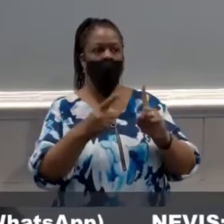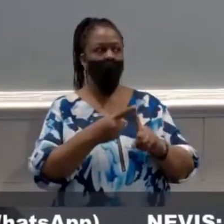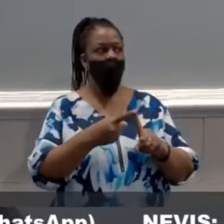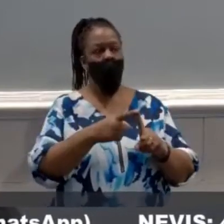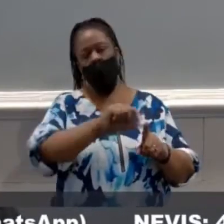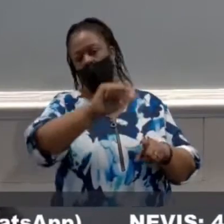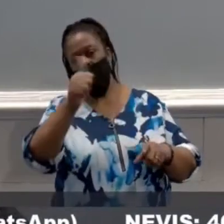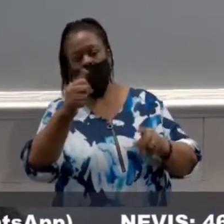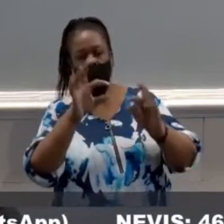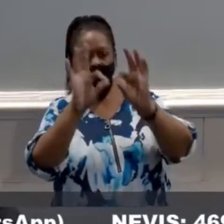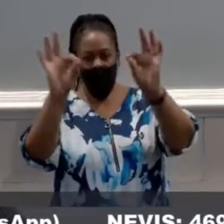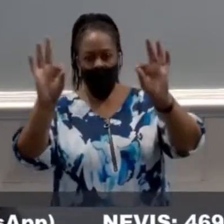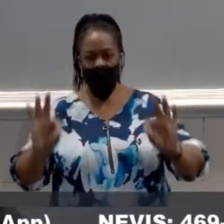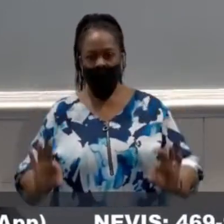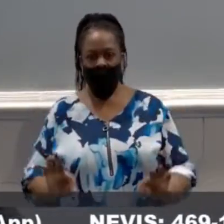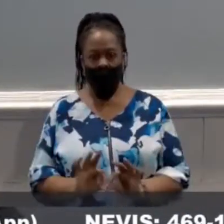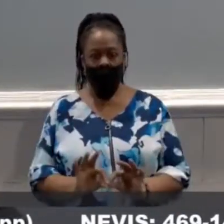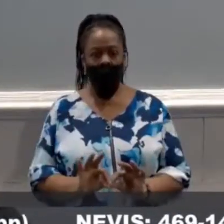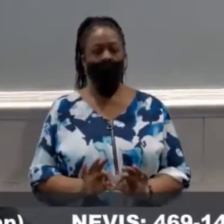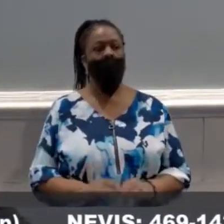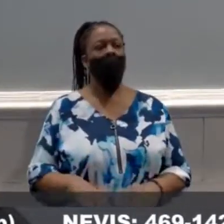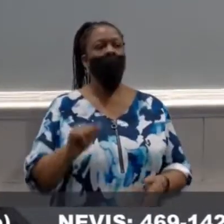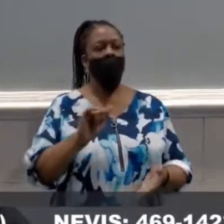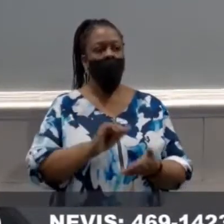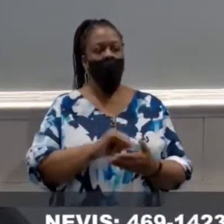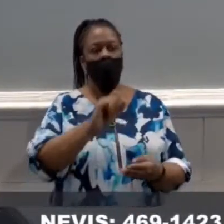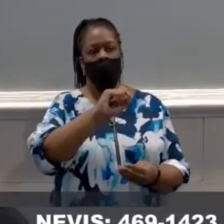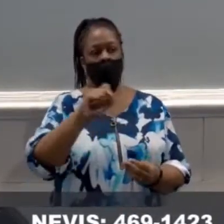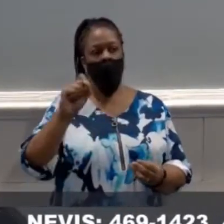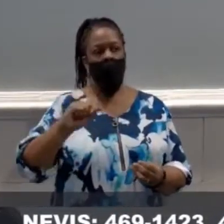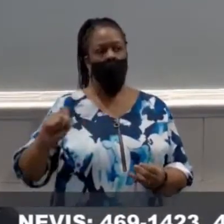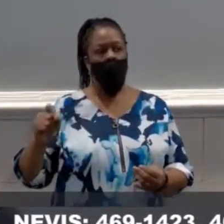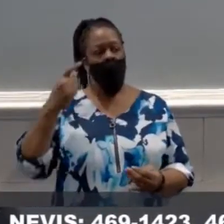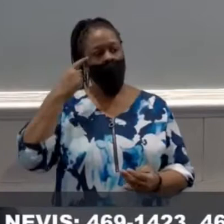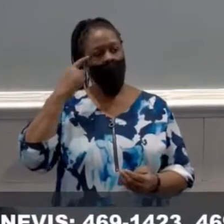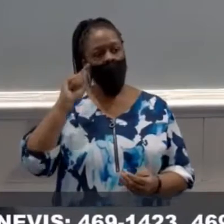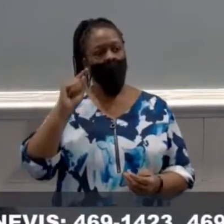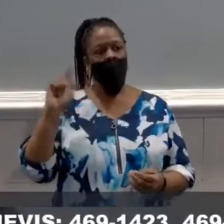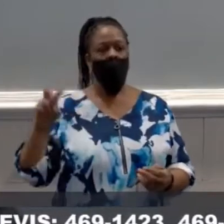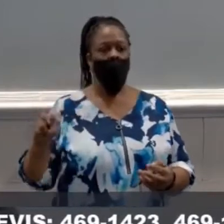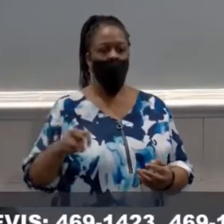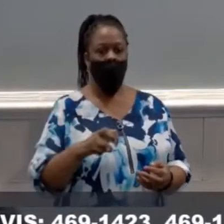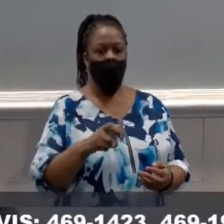customs travel form section. There's also a section for health as well.